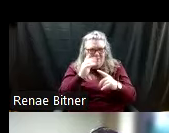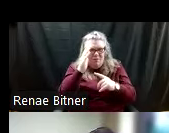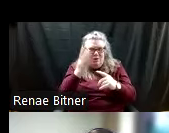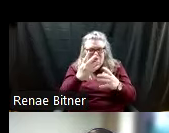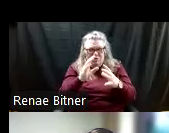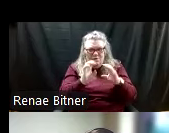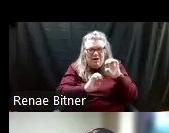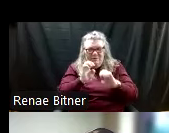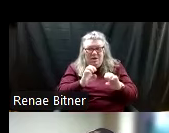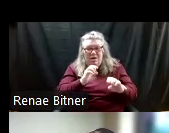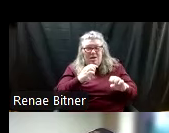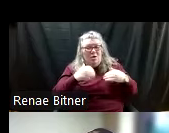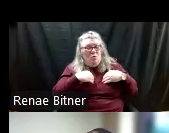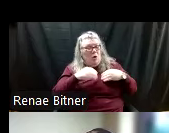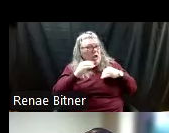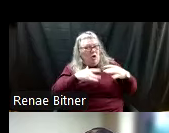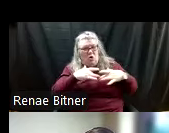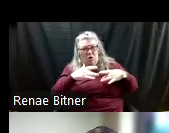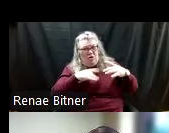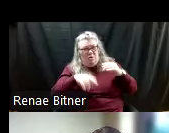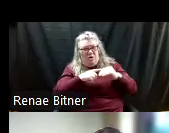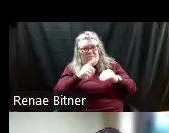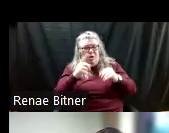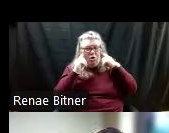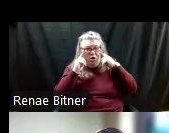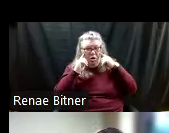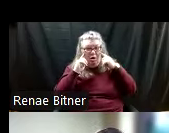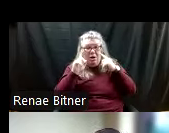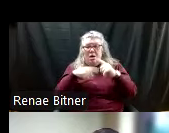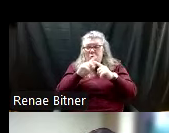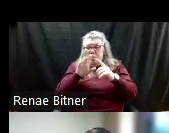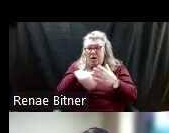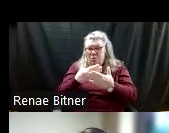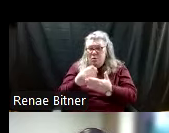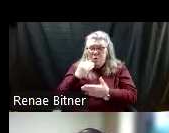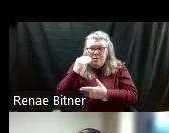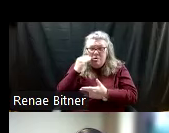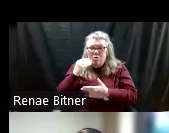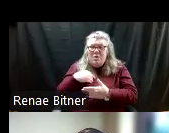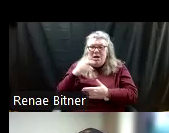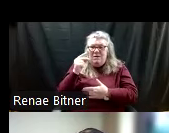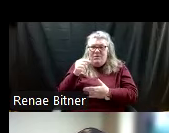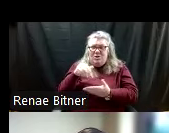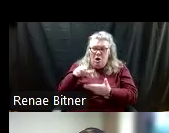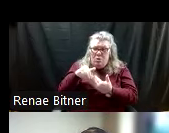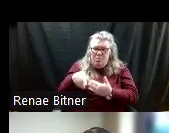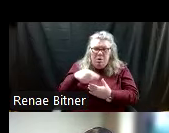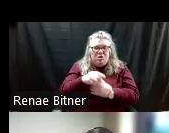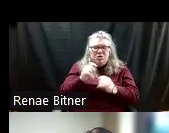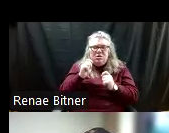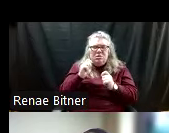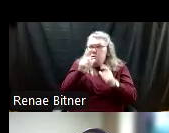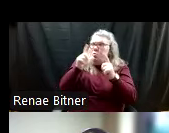have any concerns with her hearing at the time. When we came home, if our dog would bark, she would wake up, she would startle, things like